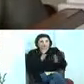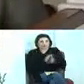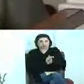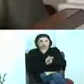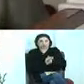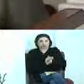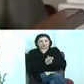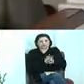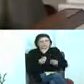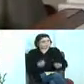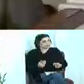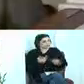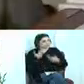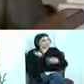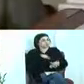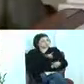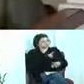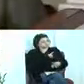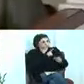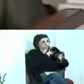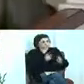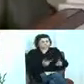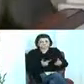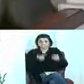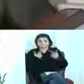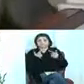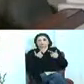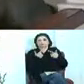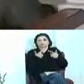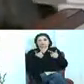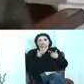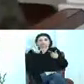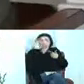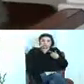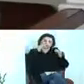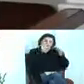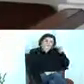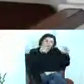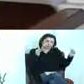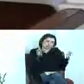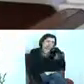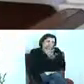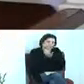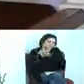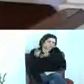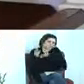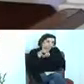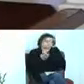Inspire us to live to your level of truth.